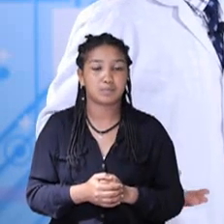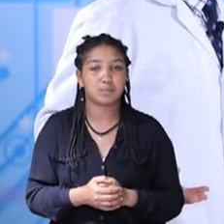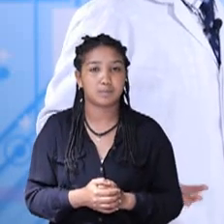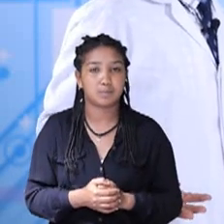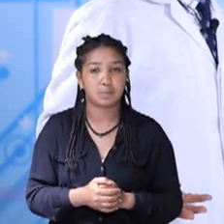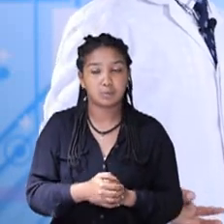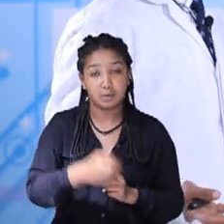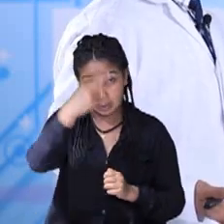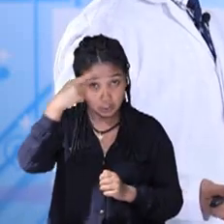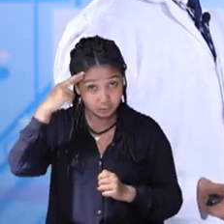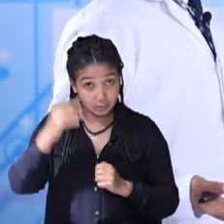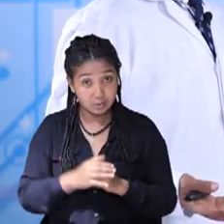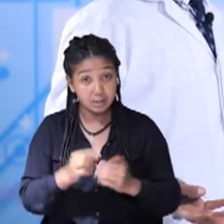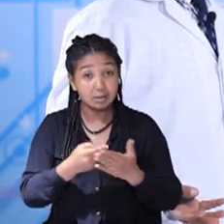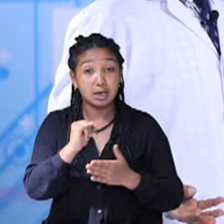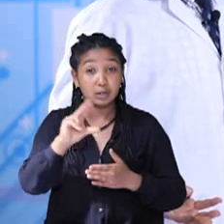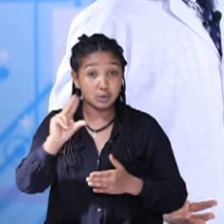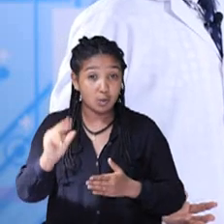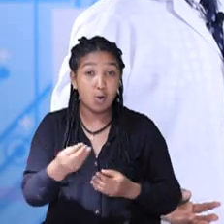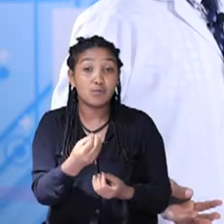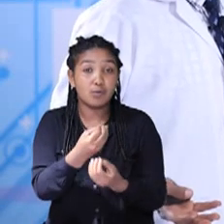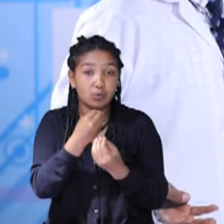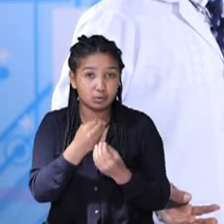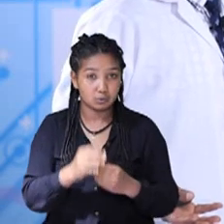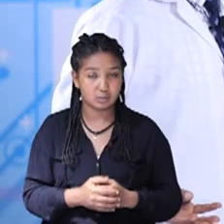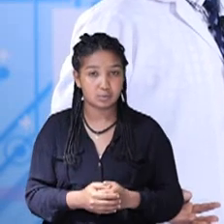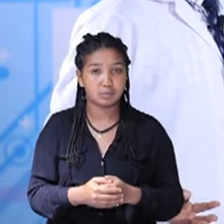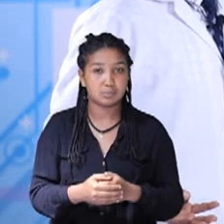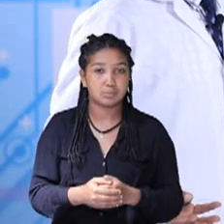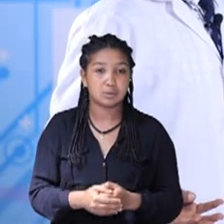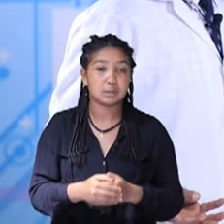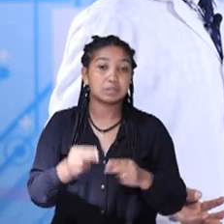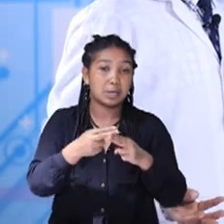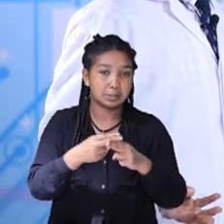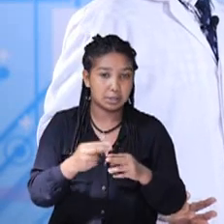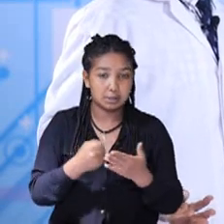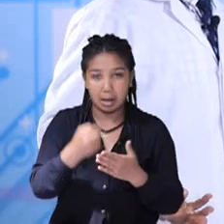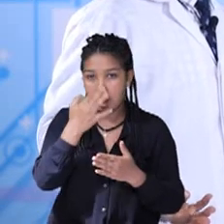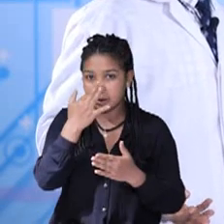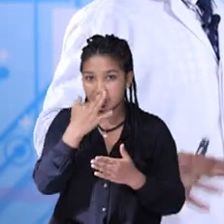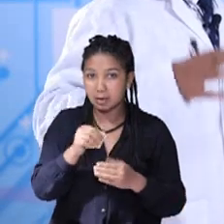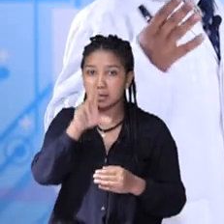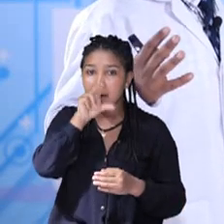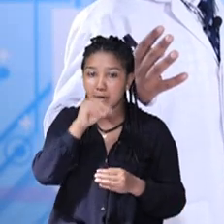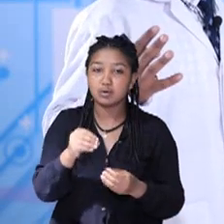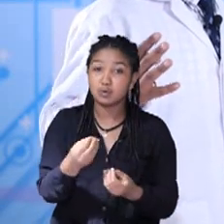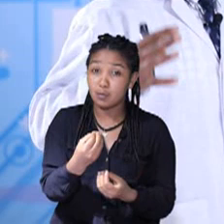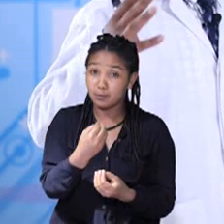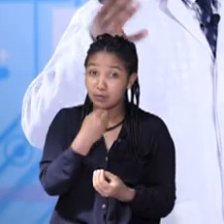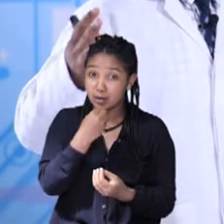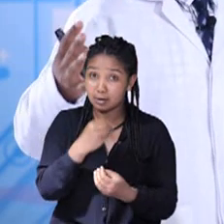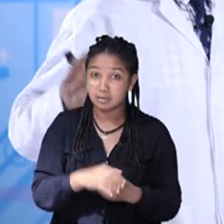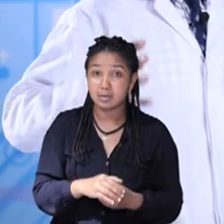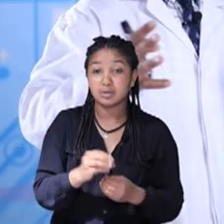over-reproduced because there is no food scarcity, because they have adapted their beak to fit